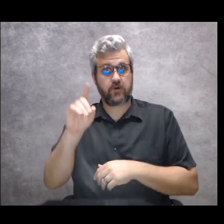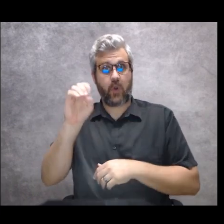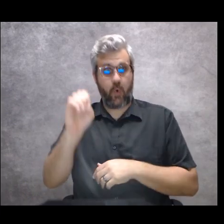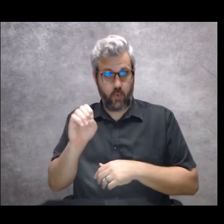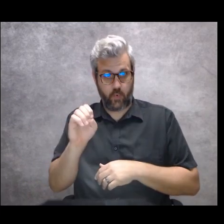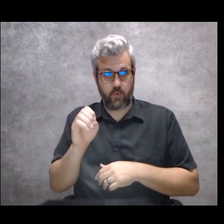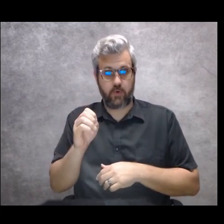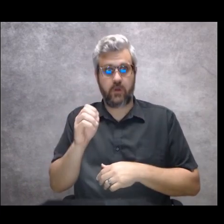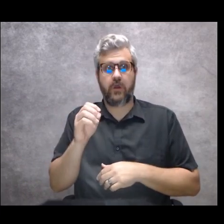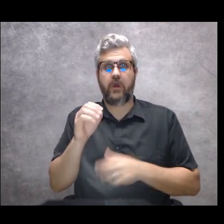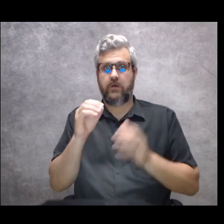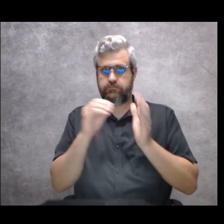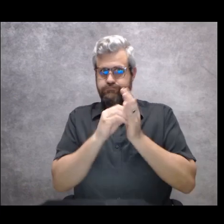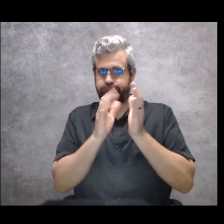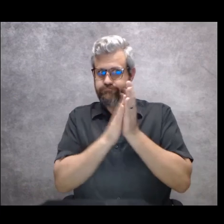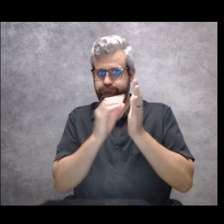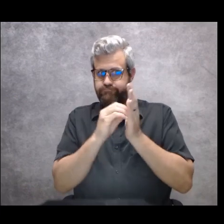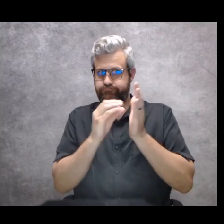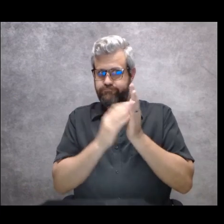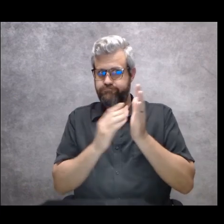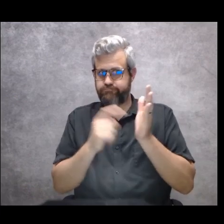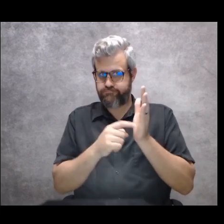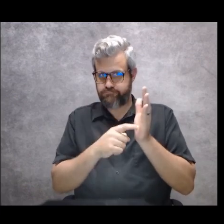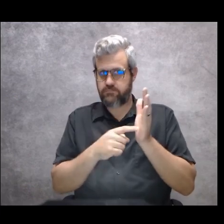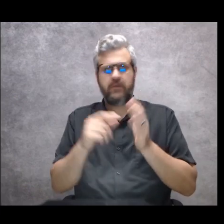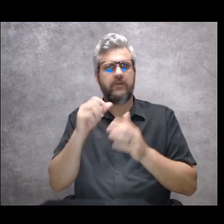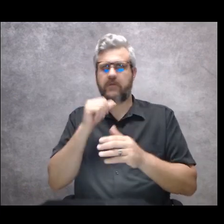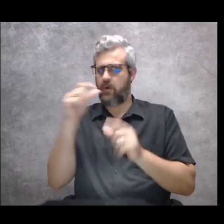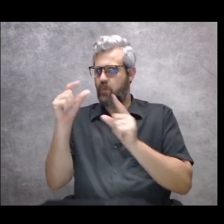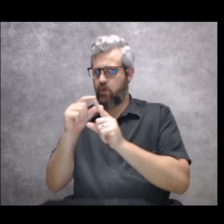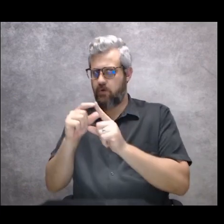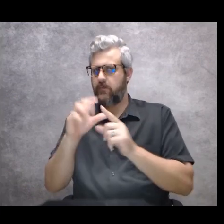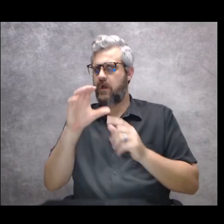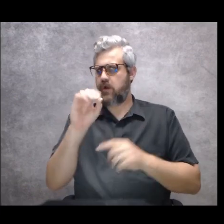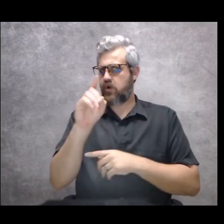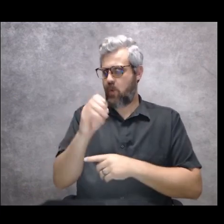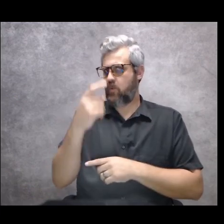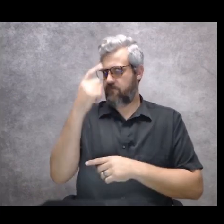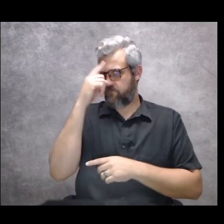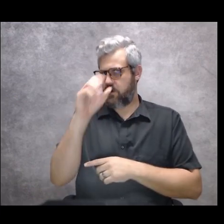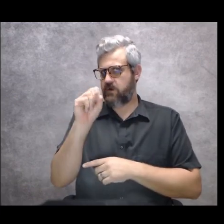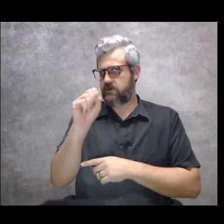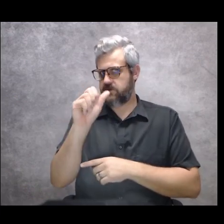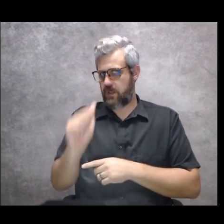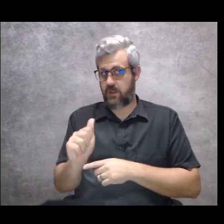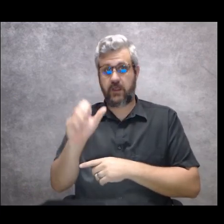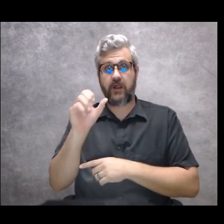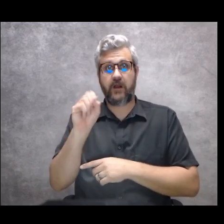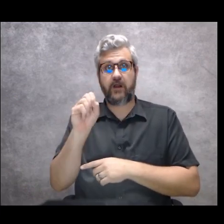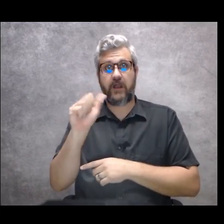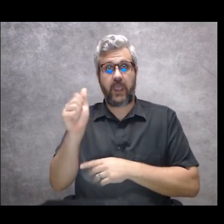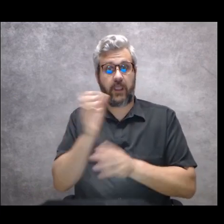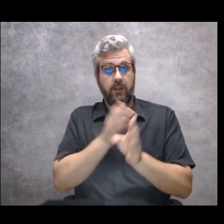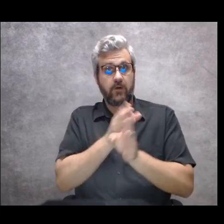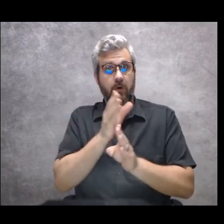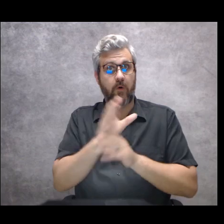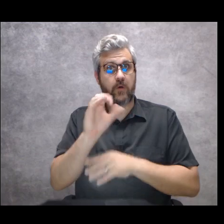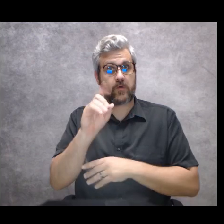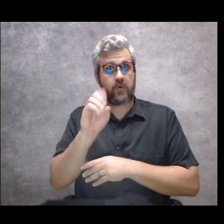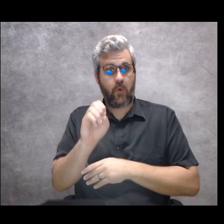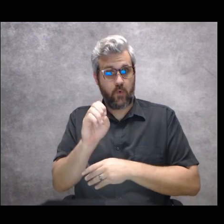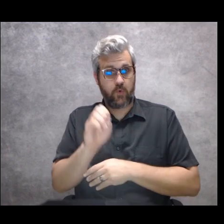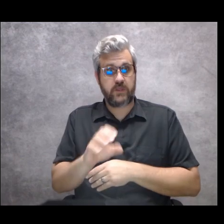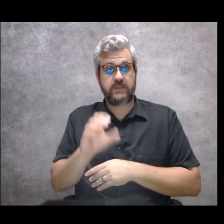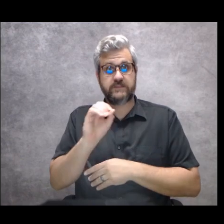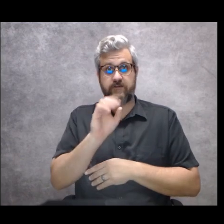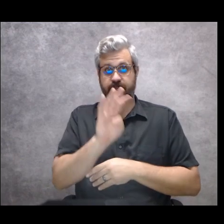the words for SAA. The SAA areas codes are 04 for language